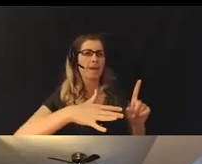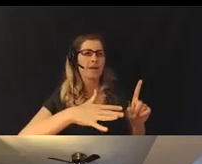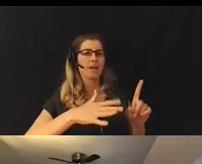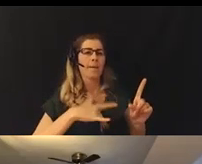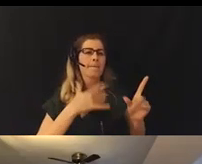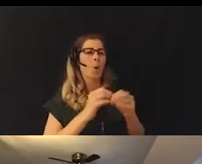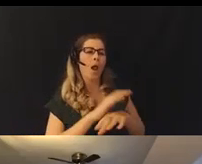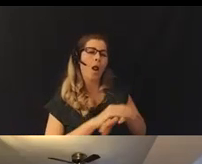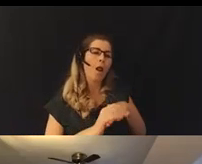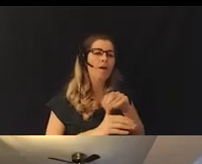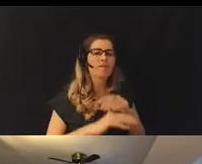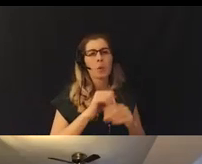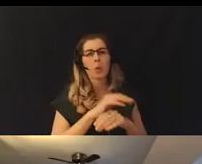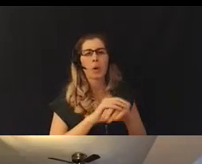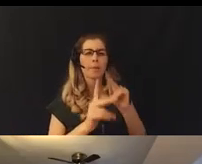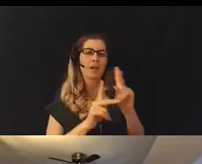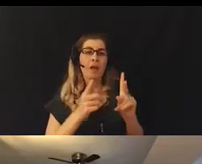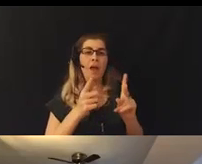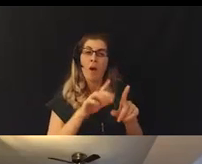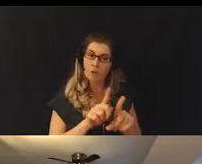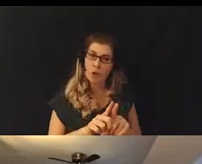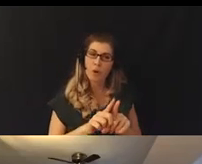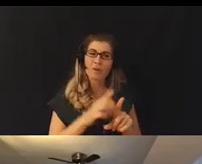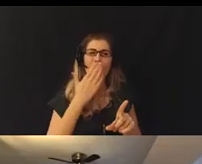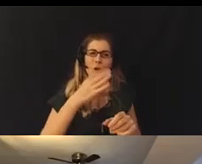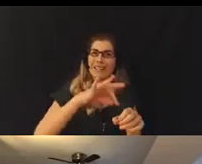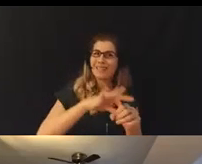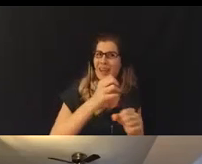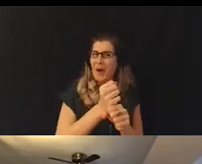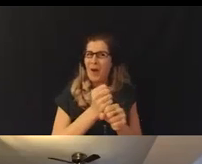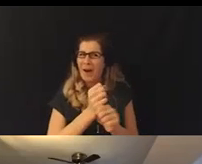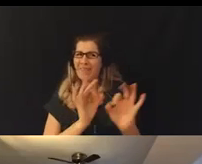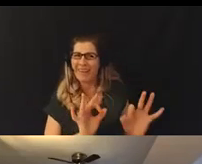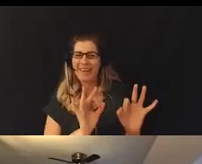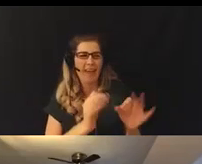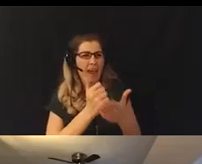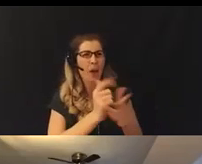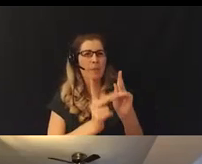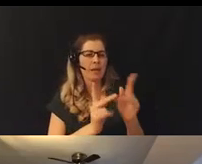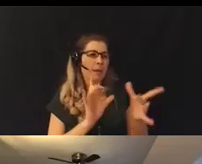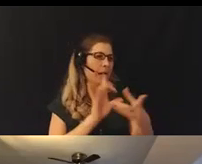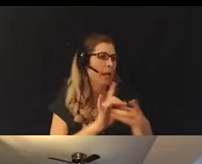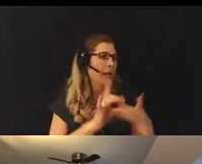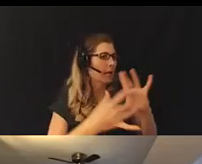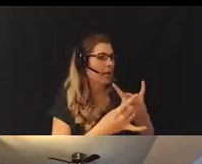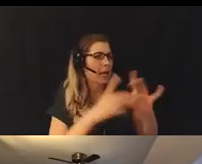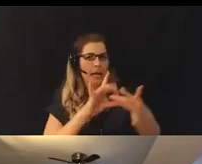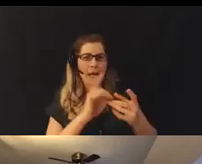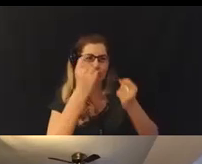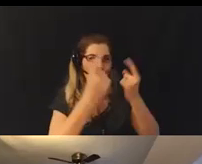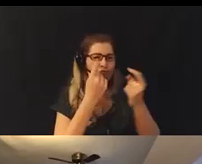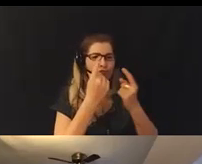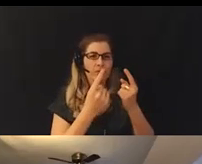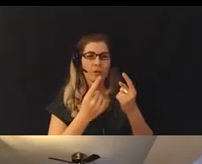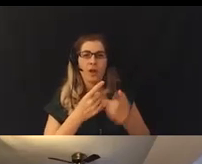space, a welcoming and empathetic space with the tea and with the opportunities to really connect and engage. What are your thoughts or your plans about